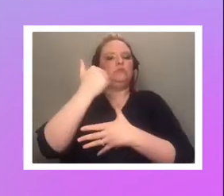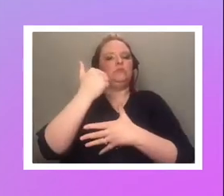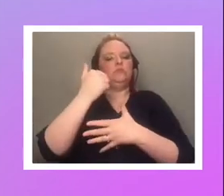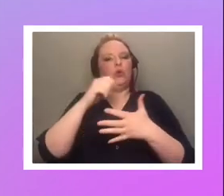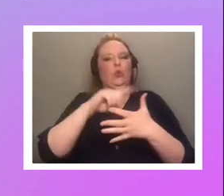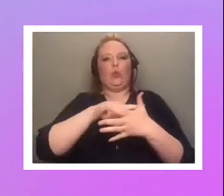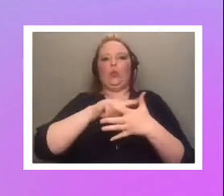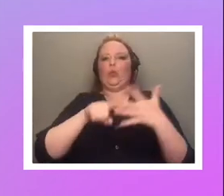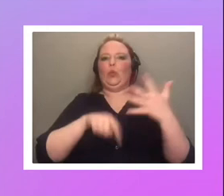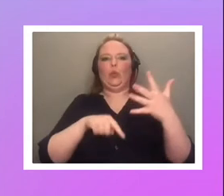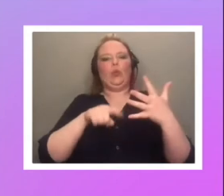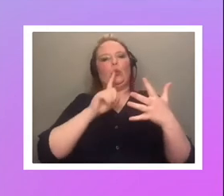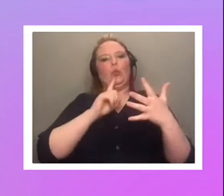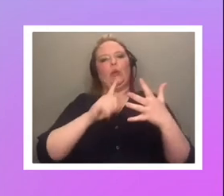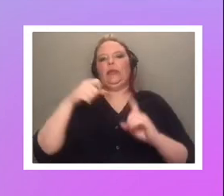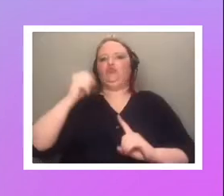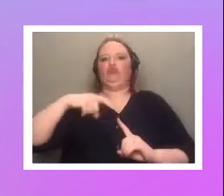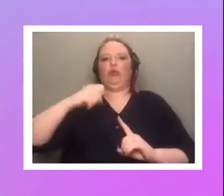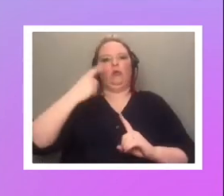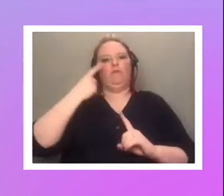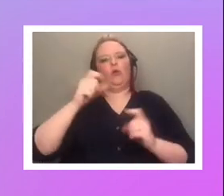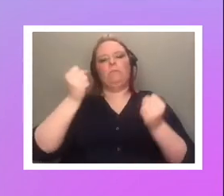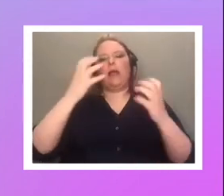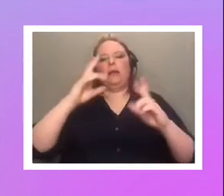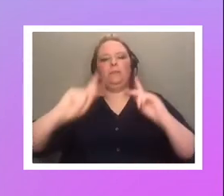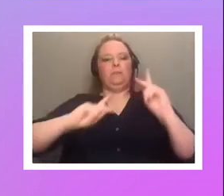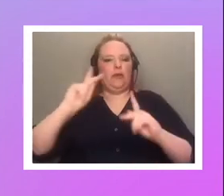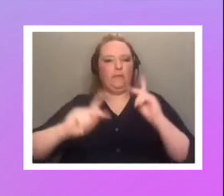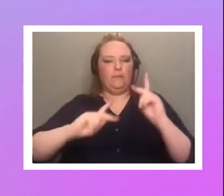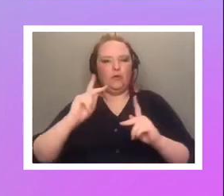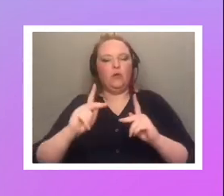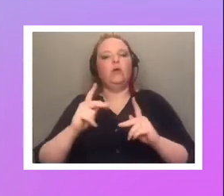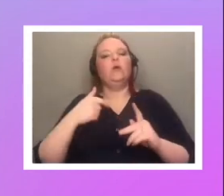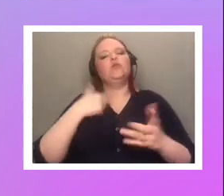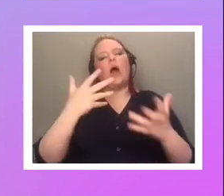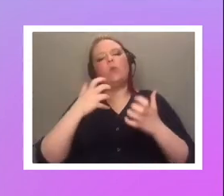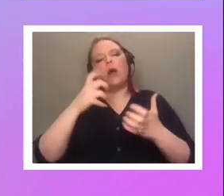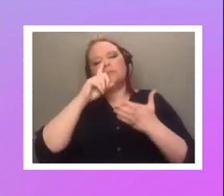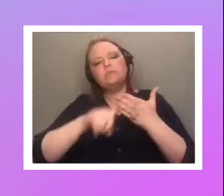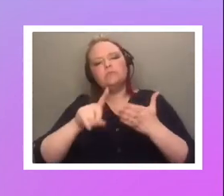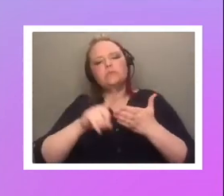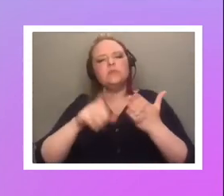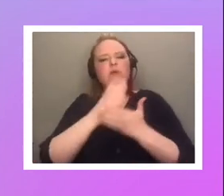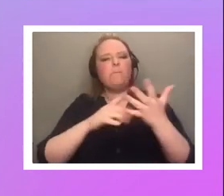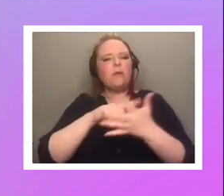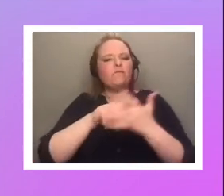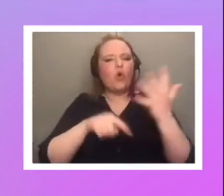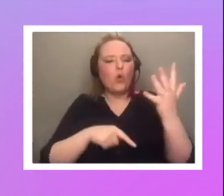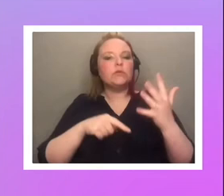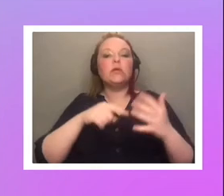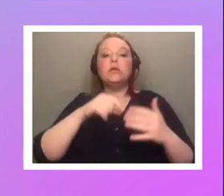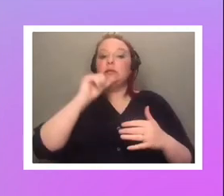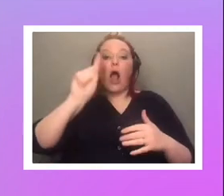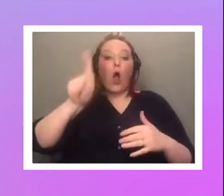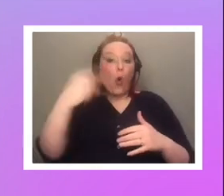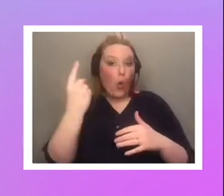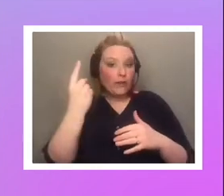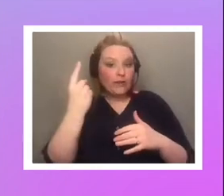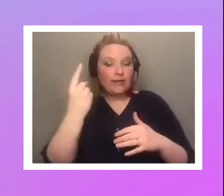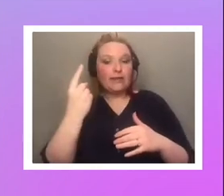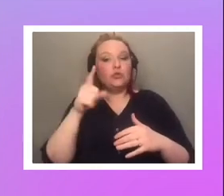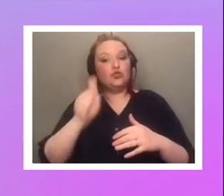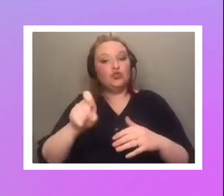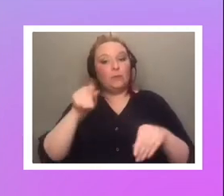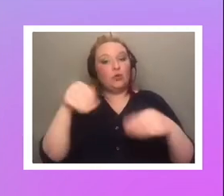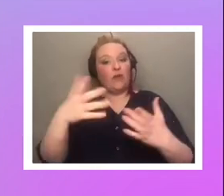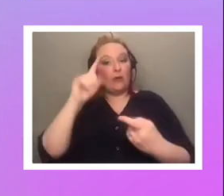these are definitely triggering for a lot of people. So I want to take a look at some of those. Not that they're the only things you should